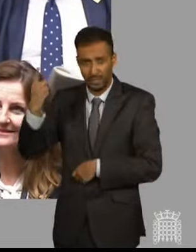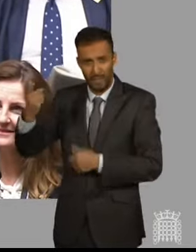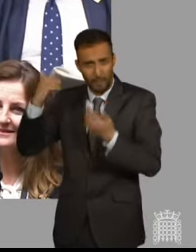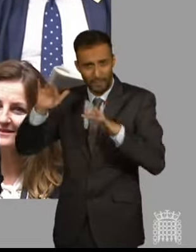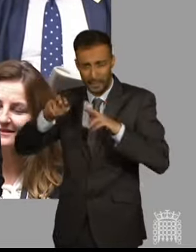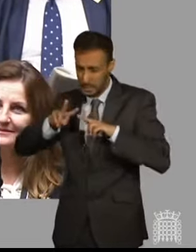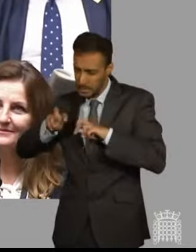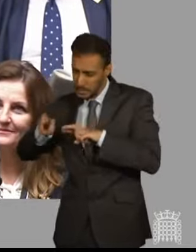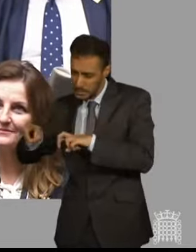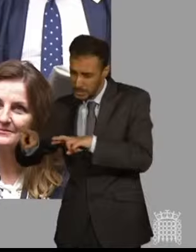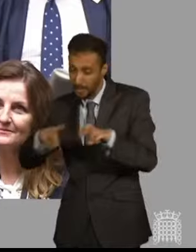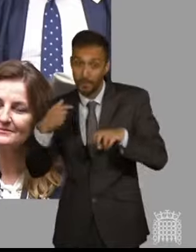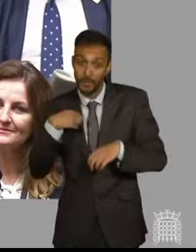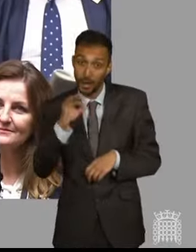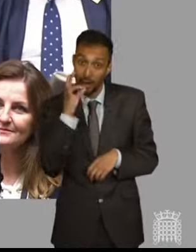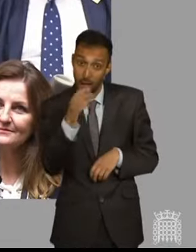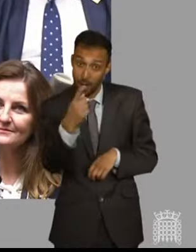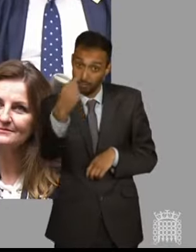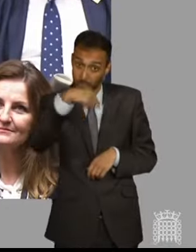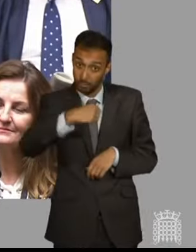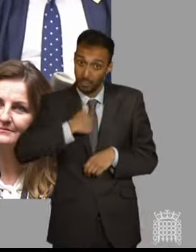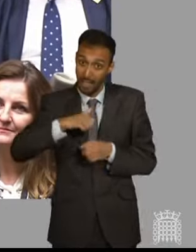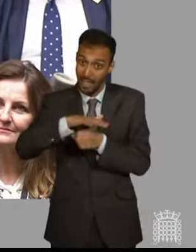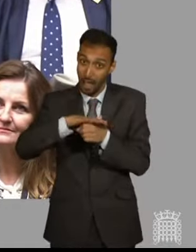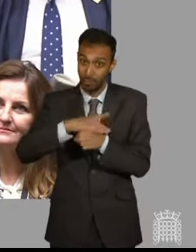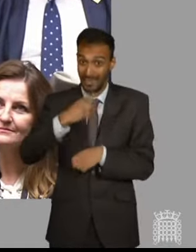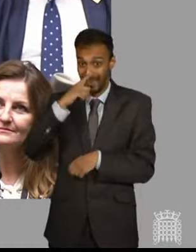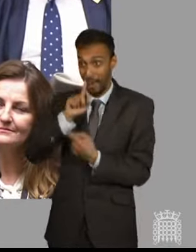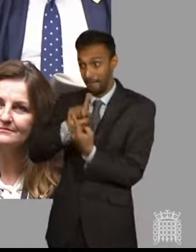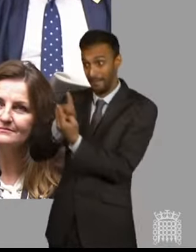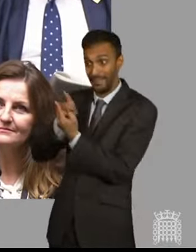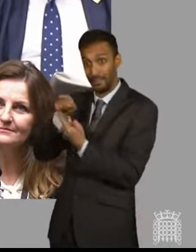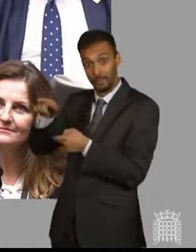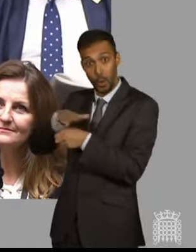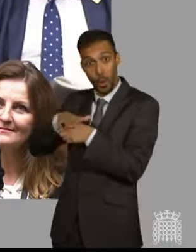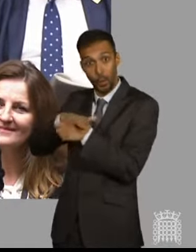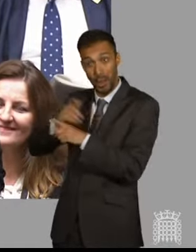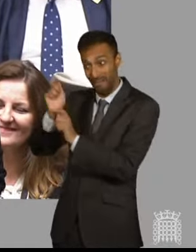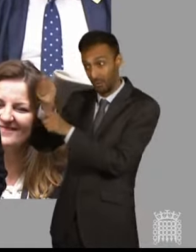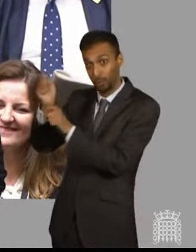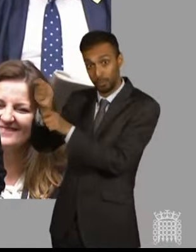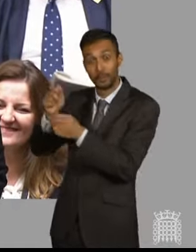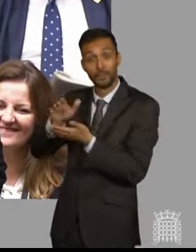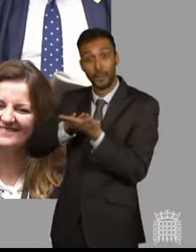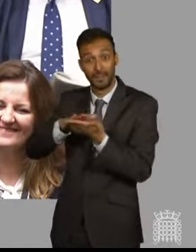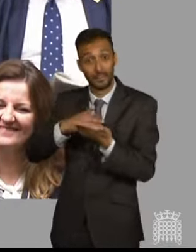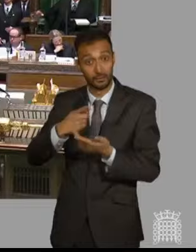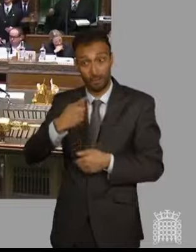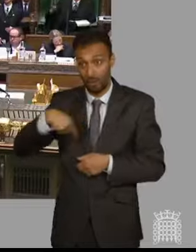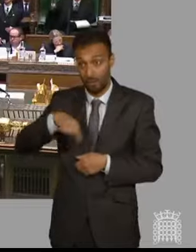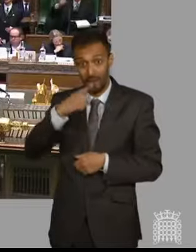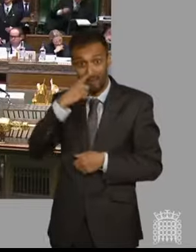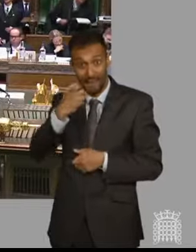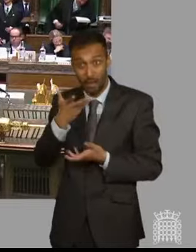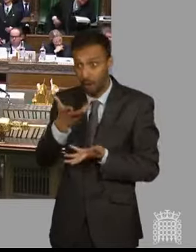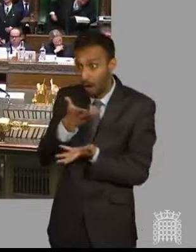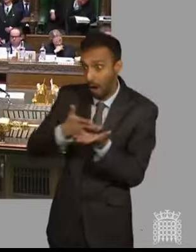can discuss how to maximise this brilliant Brexit bonus for Essex fishermen?